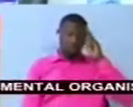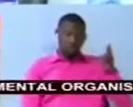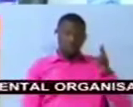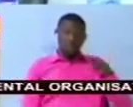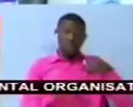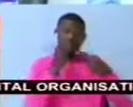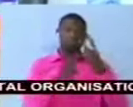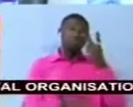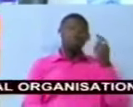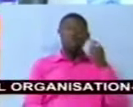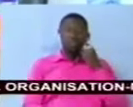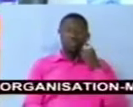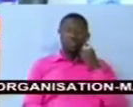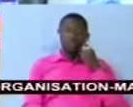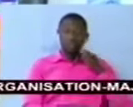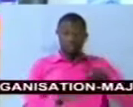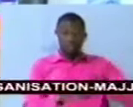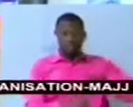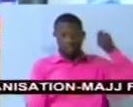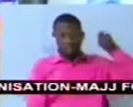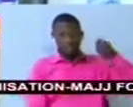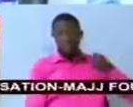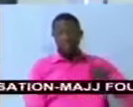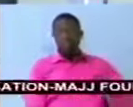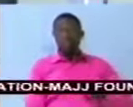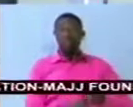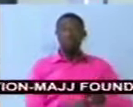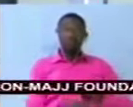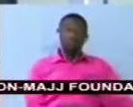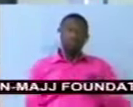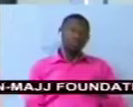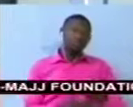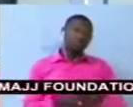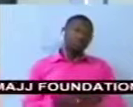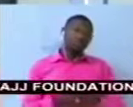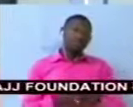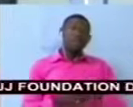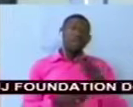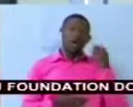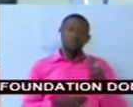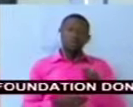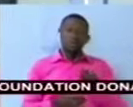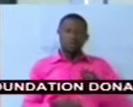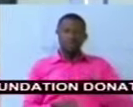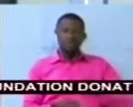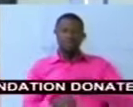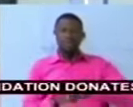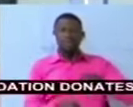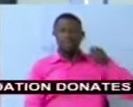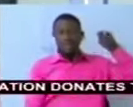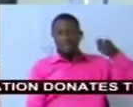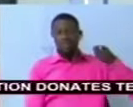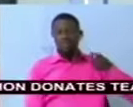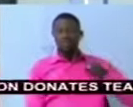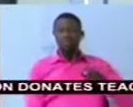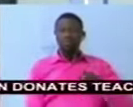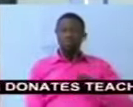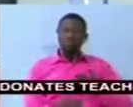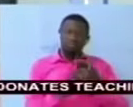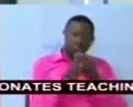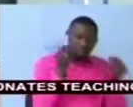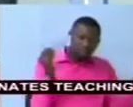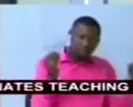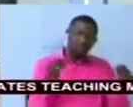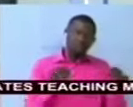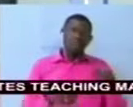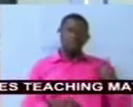dem. The generator was gone. But how did the generator disappear? The people who took it must have said something to the occupants of your